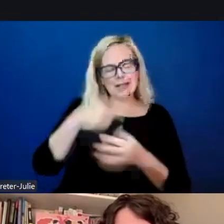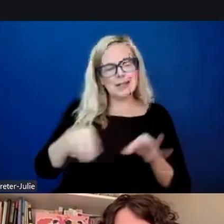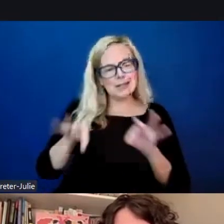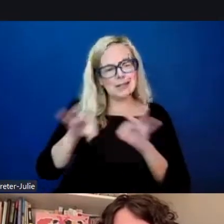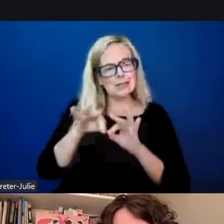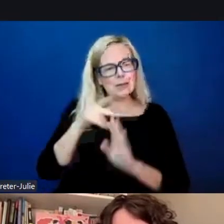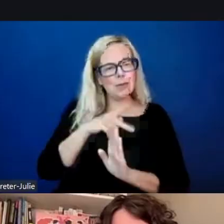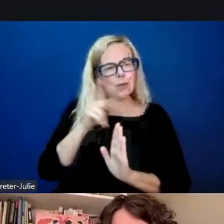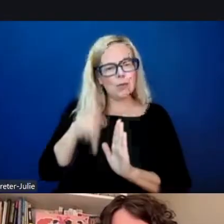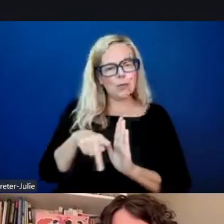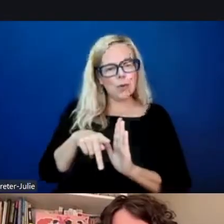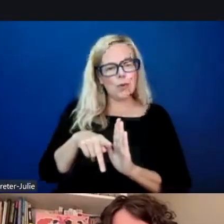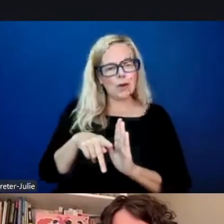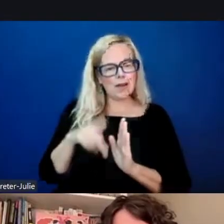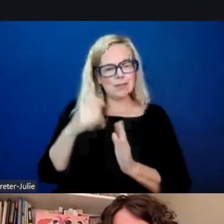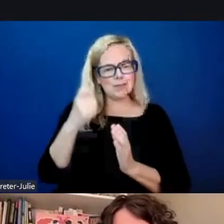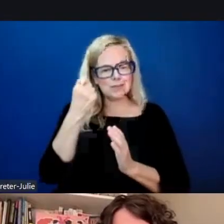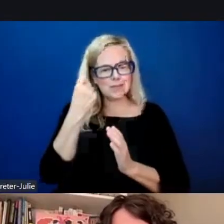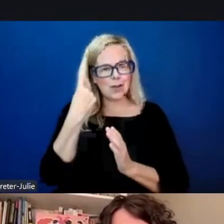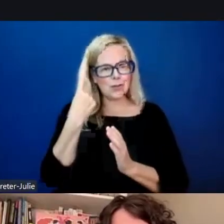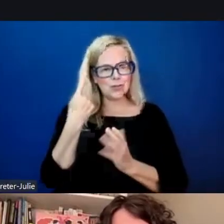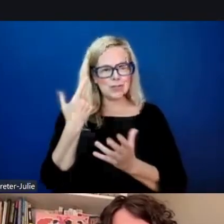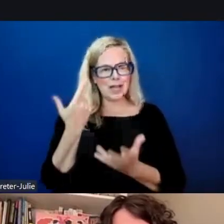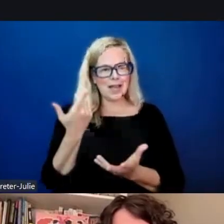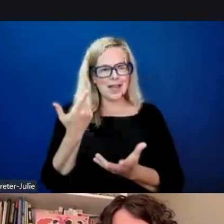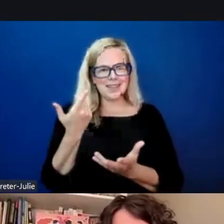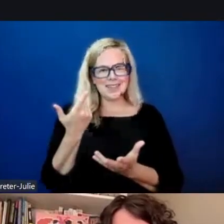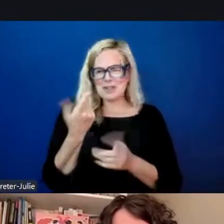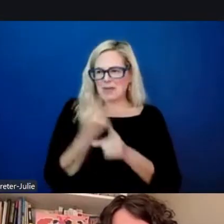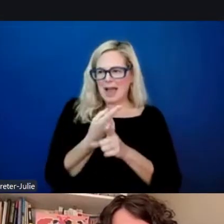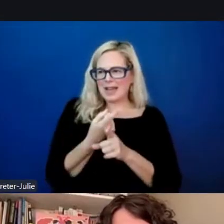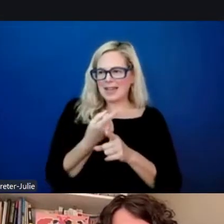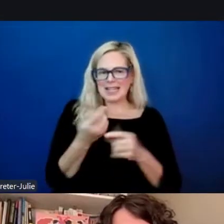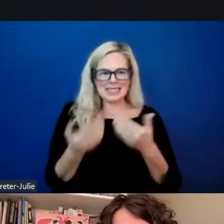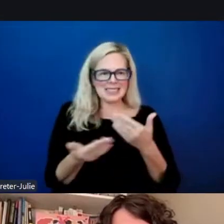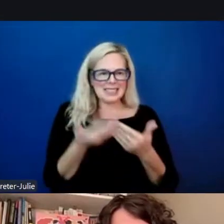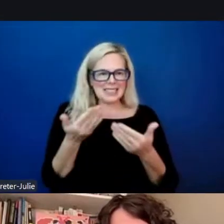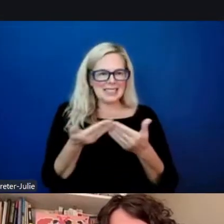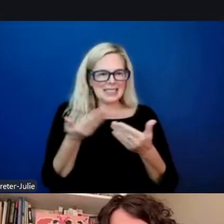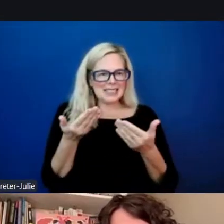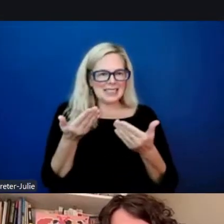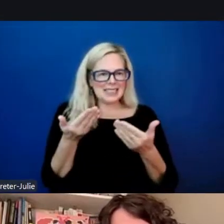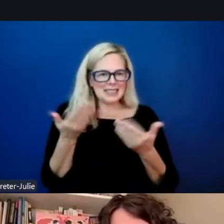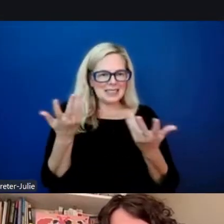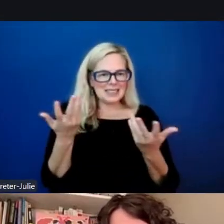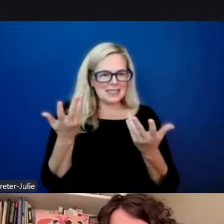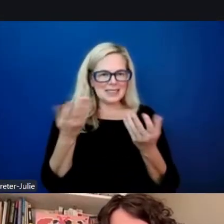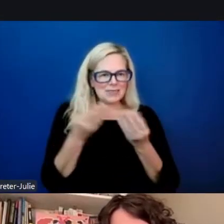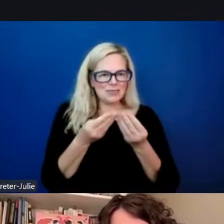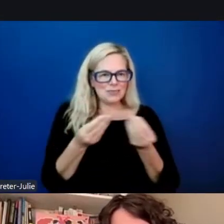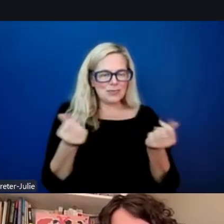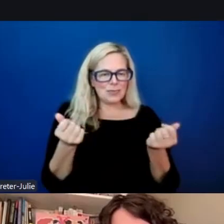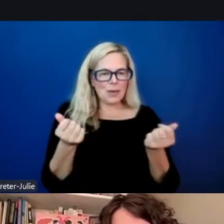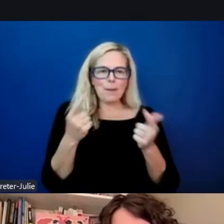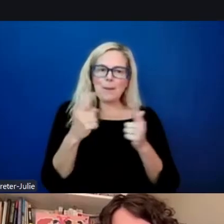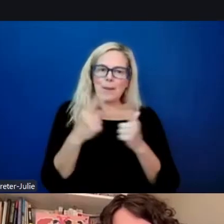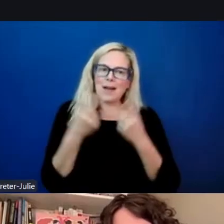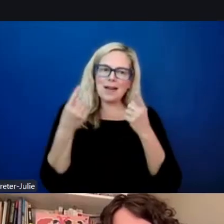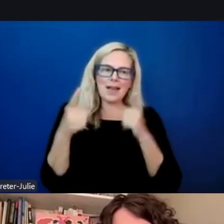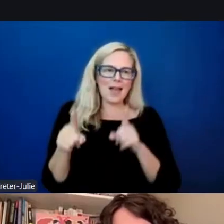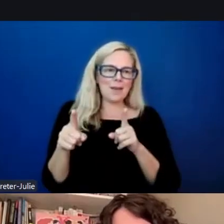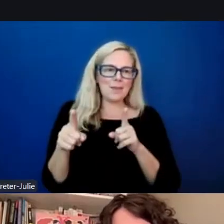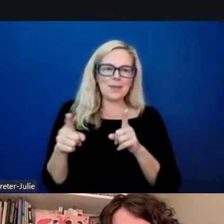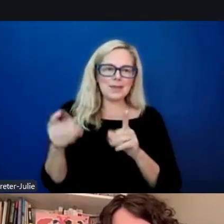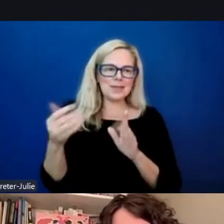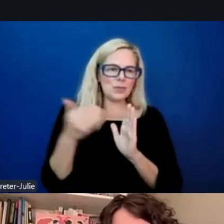as easy. Like, that's such low-hanging fruit, but as presenters have mentioned time and time again, it does require a lot